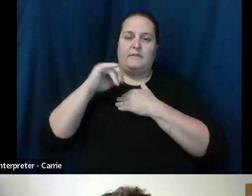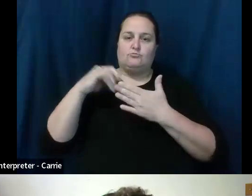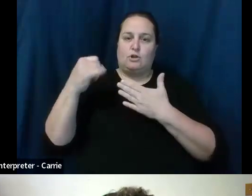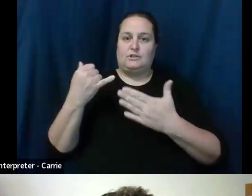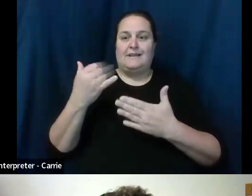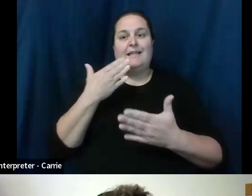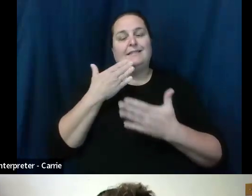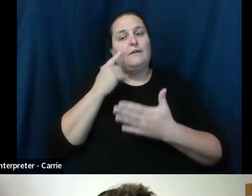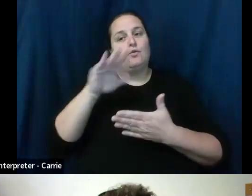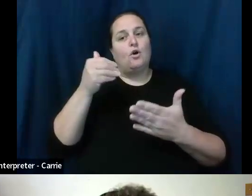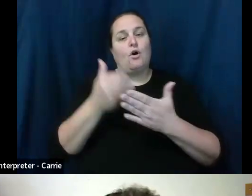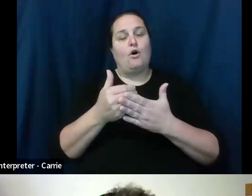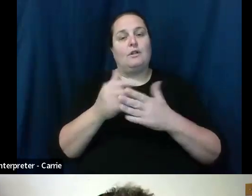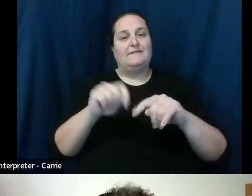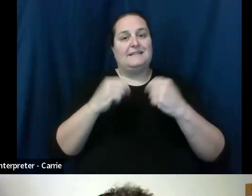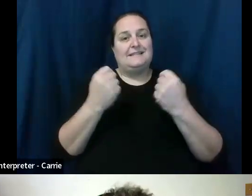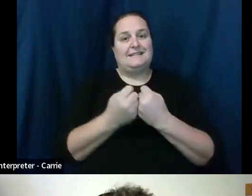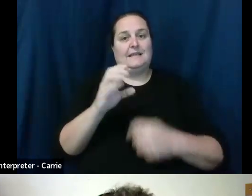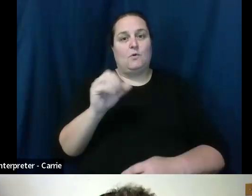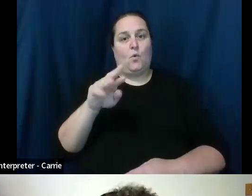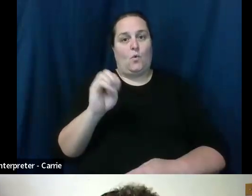who are here, and I will go ahead and get started.